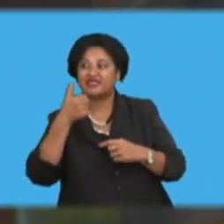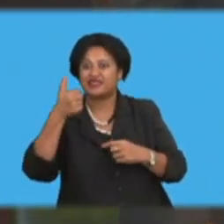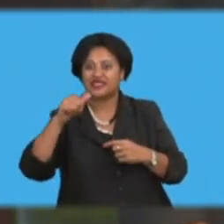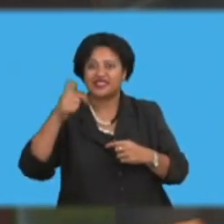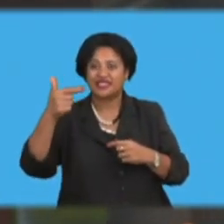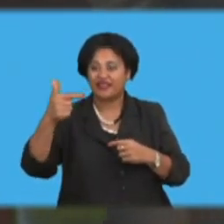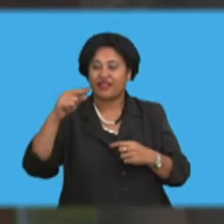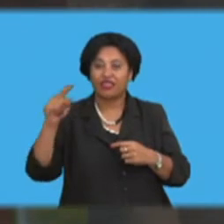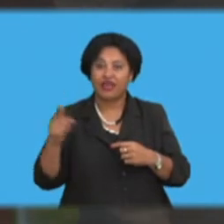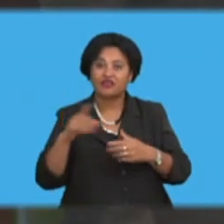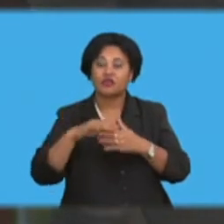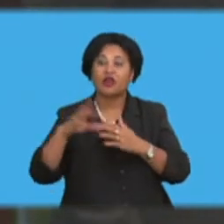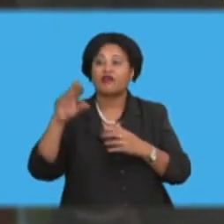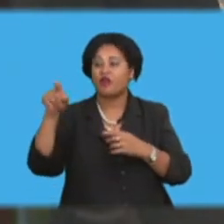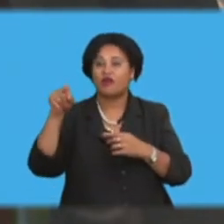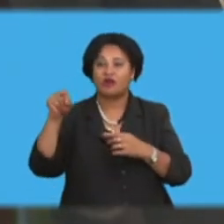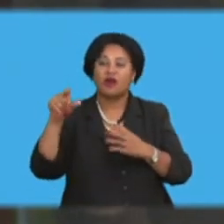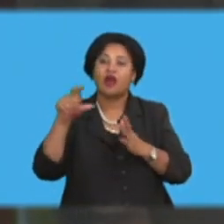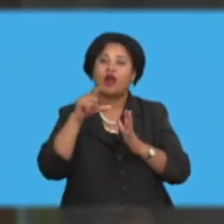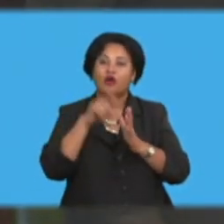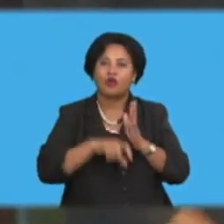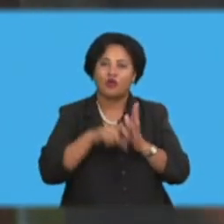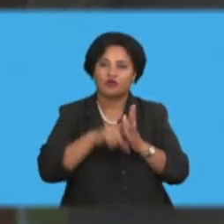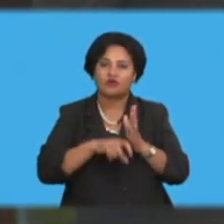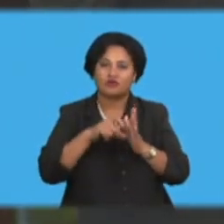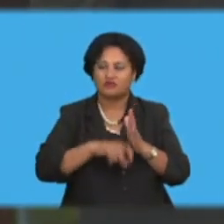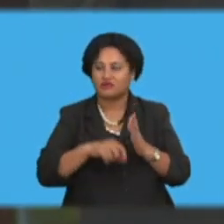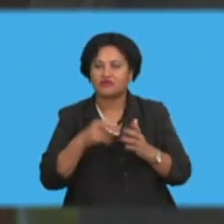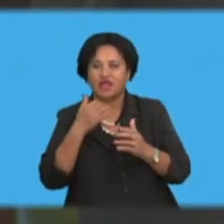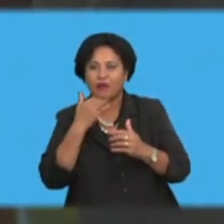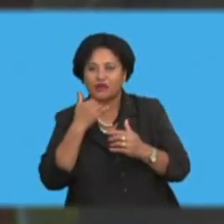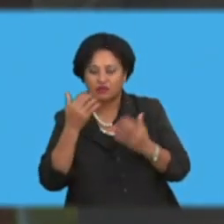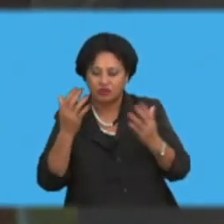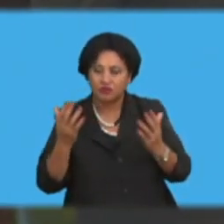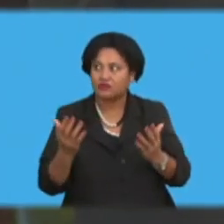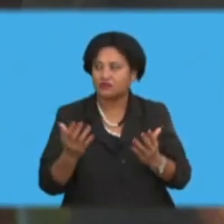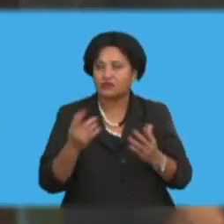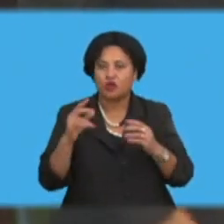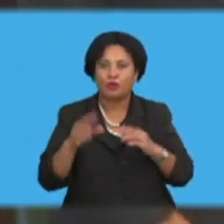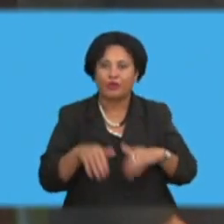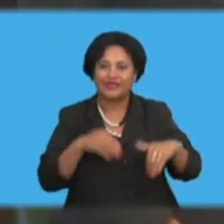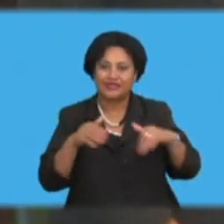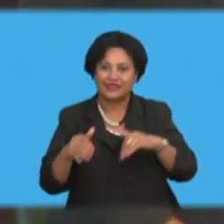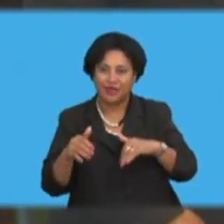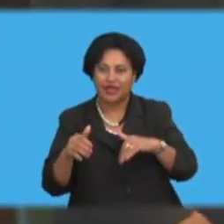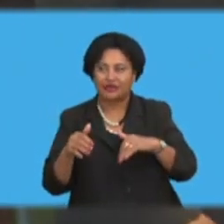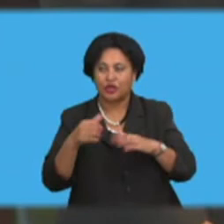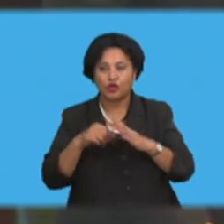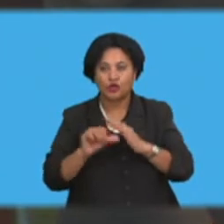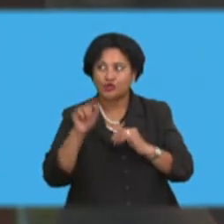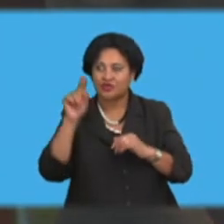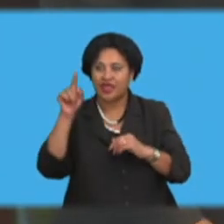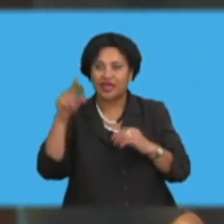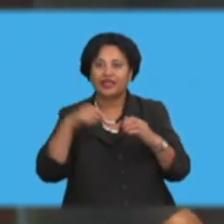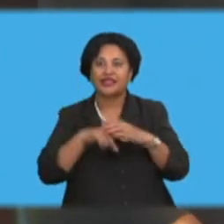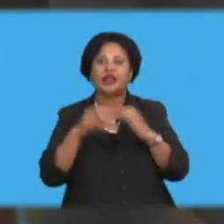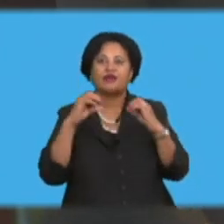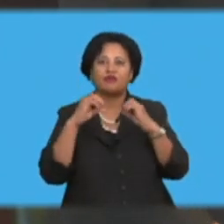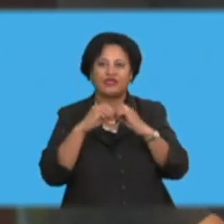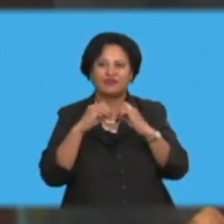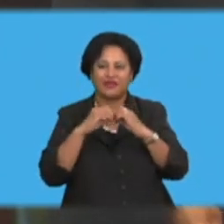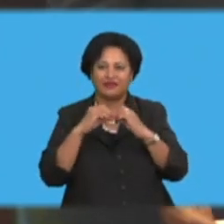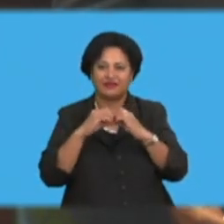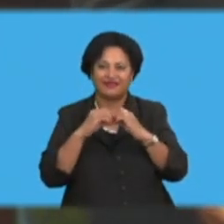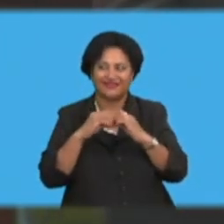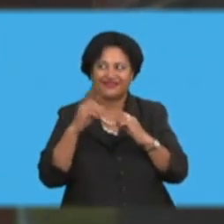$667,487 is for the costs associated with the team participation in the Commonwealth Games. So the